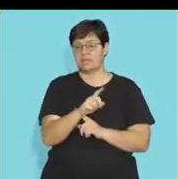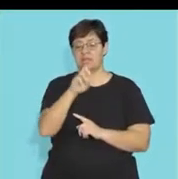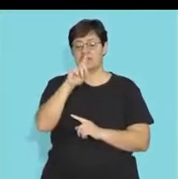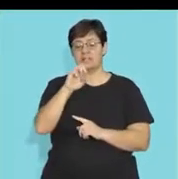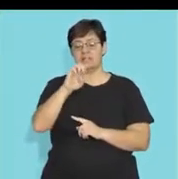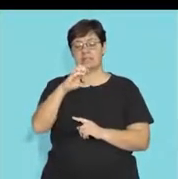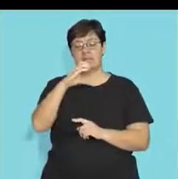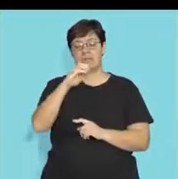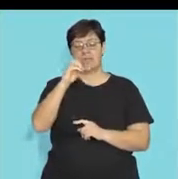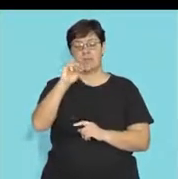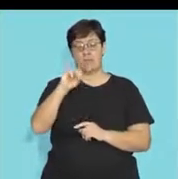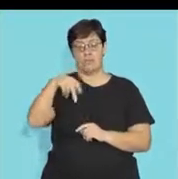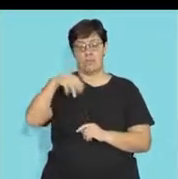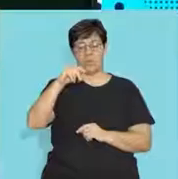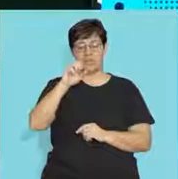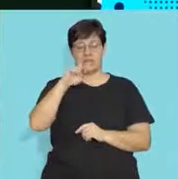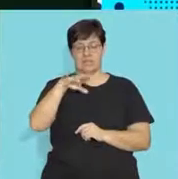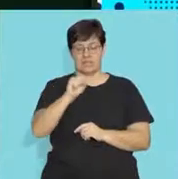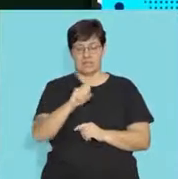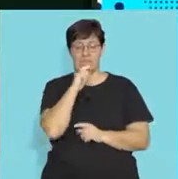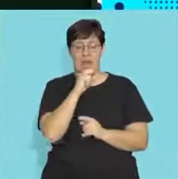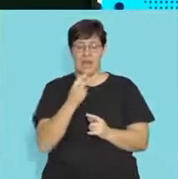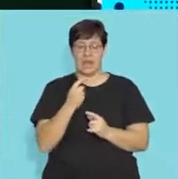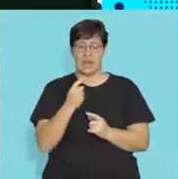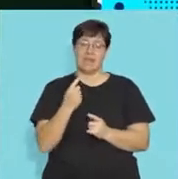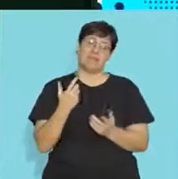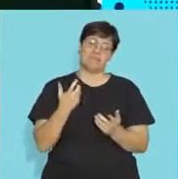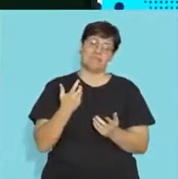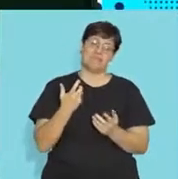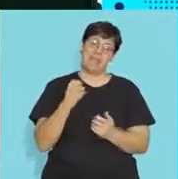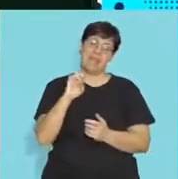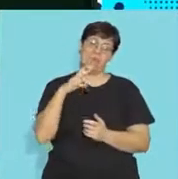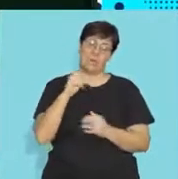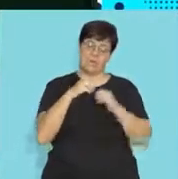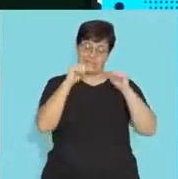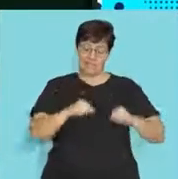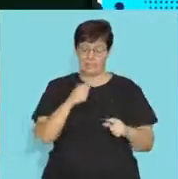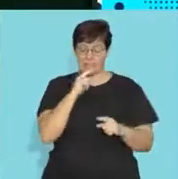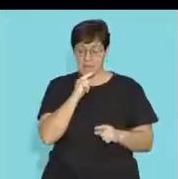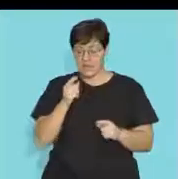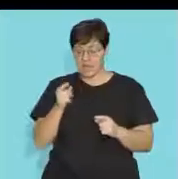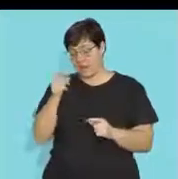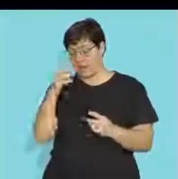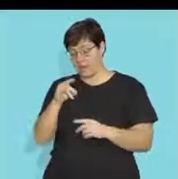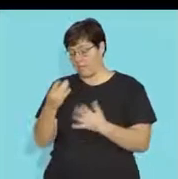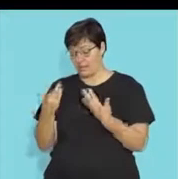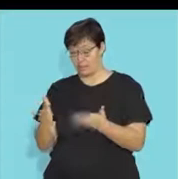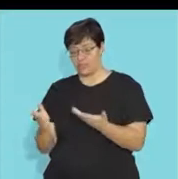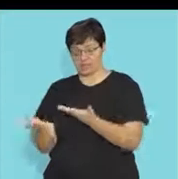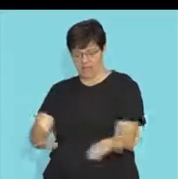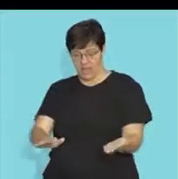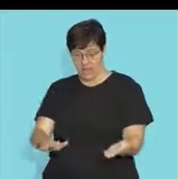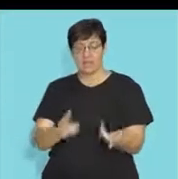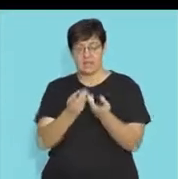of decomposers being an important part of energy flowing through an ecosystem. And so we refer to these as your decomposers. And